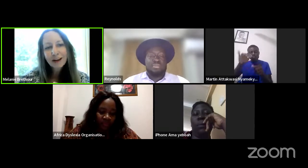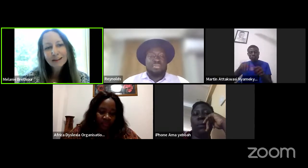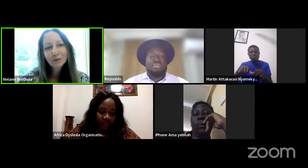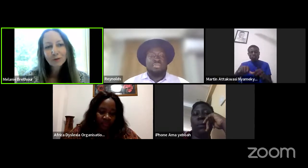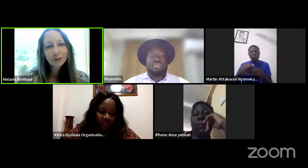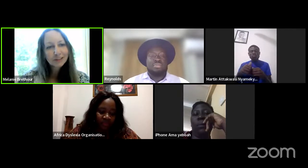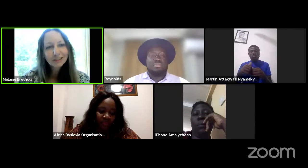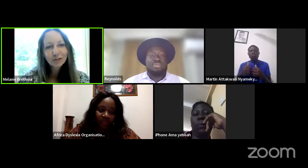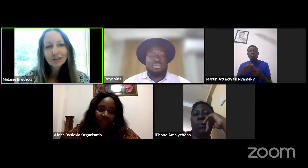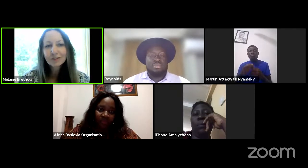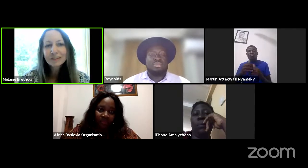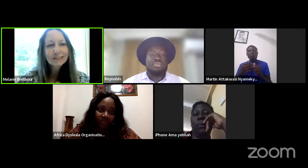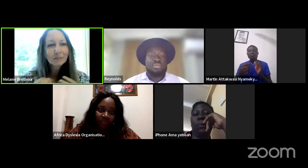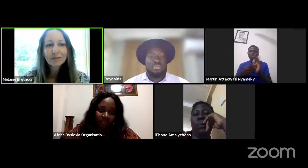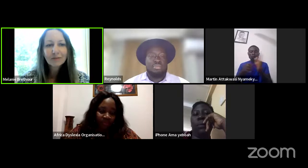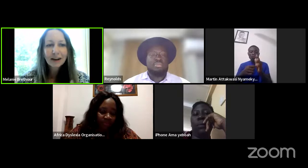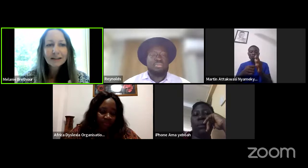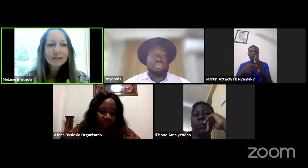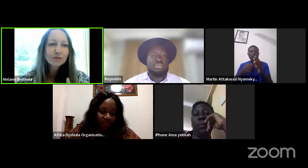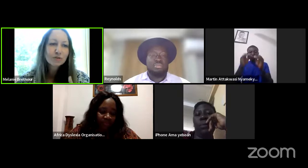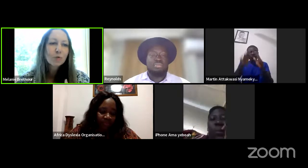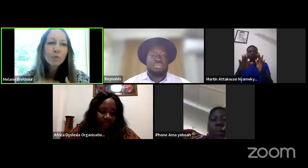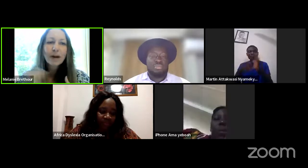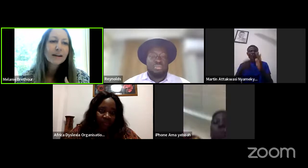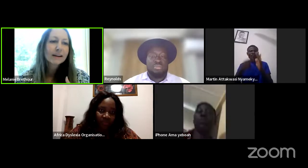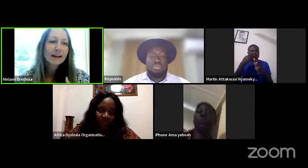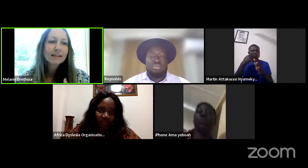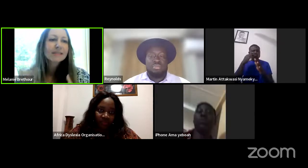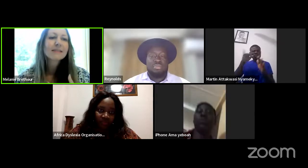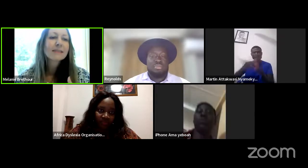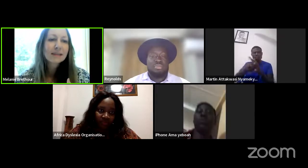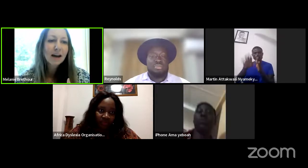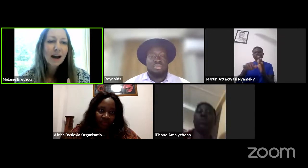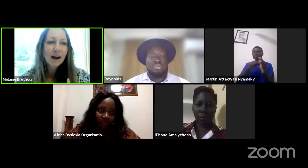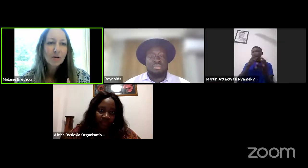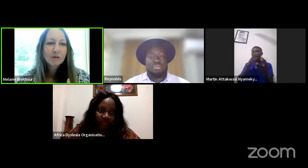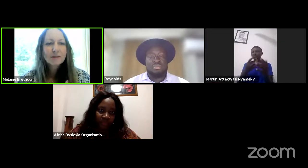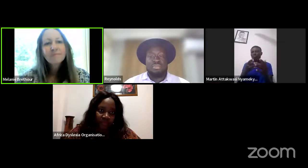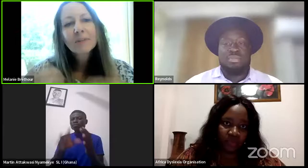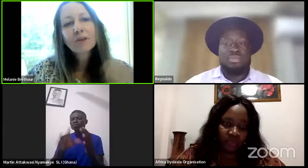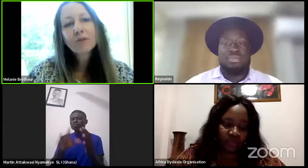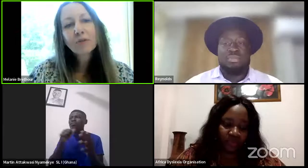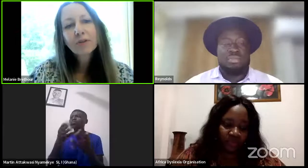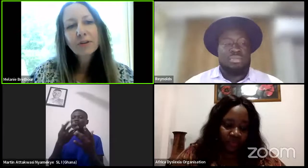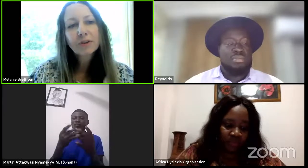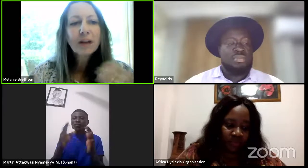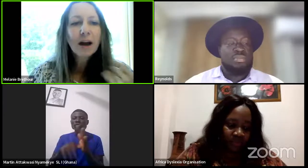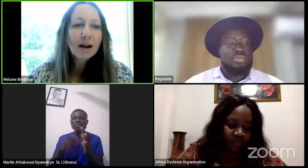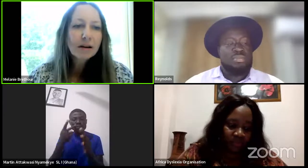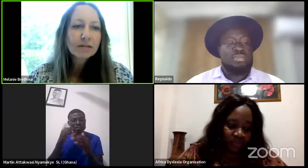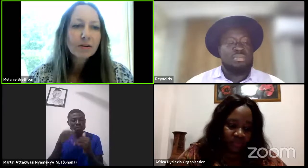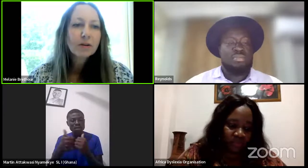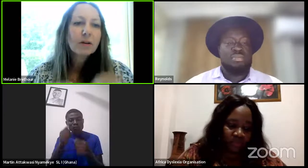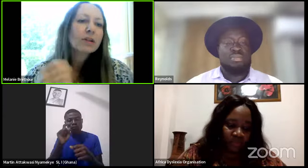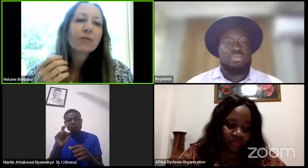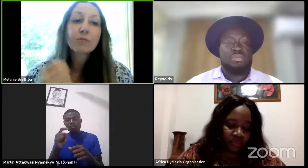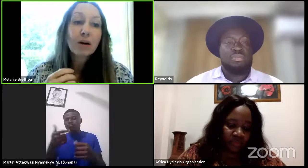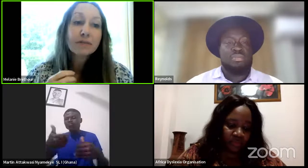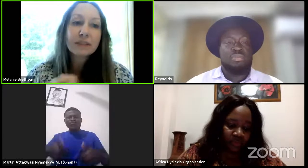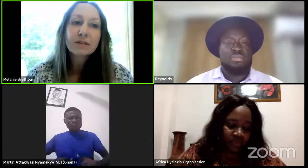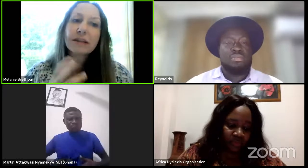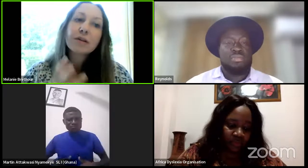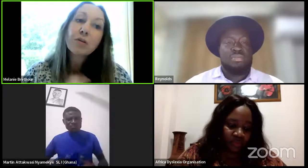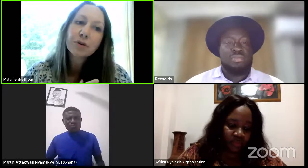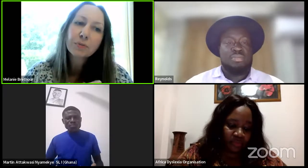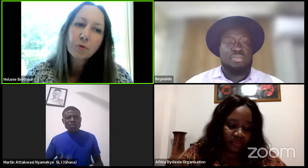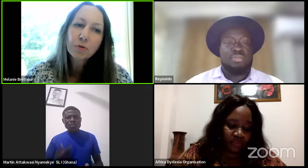red flags, so if you're a teacher and you see some red flags, there's no waiting and let's see how, they're young, we